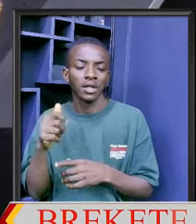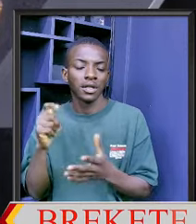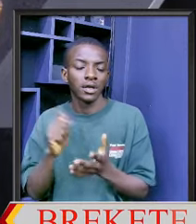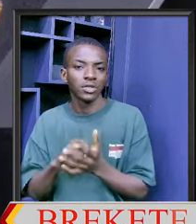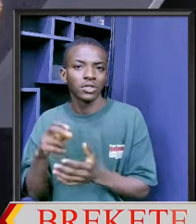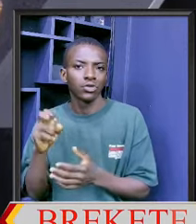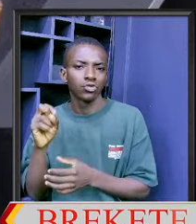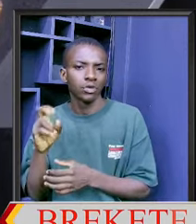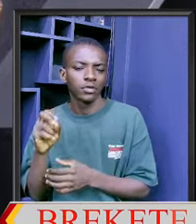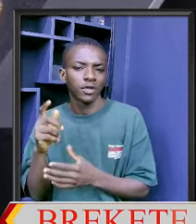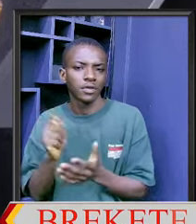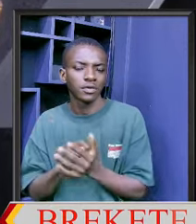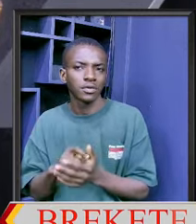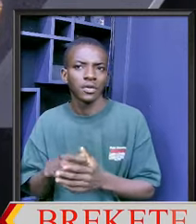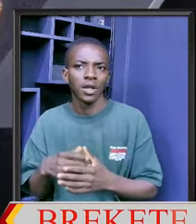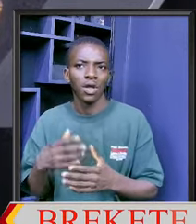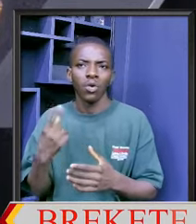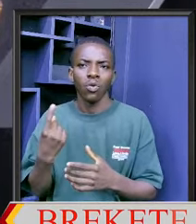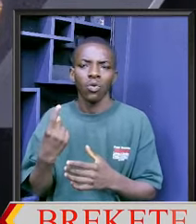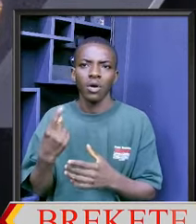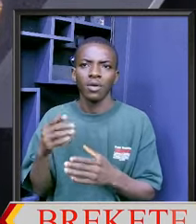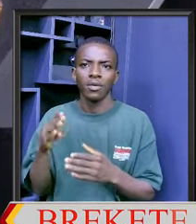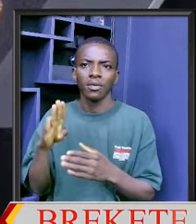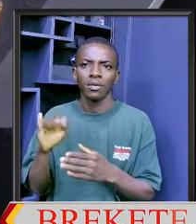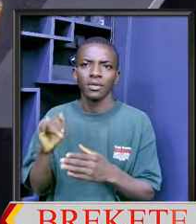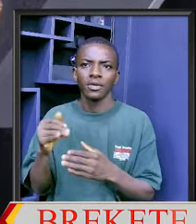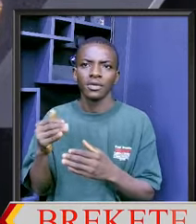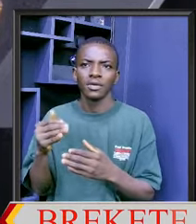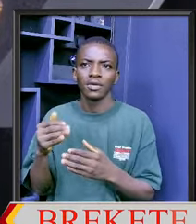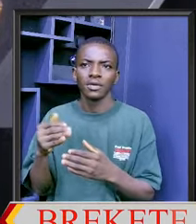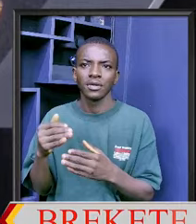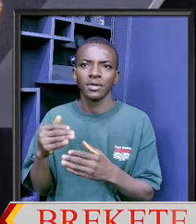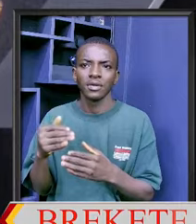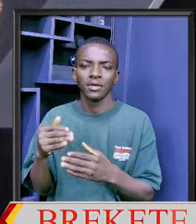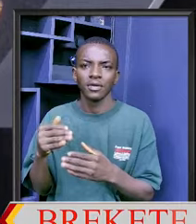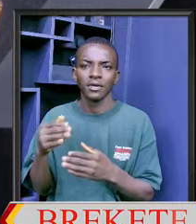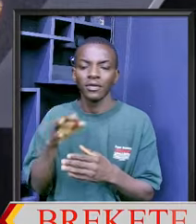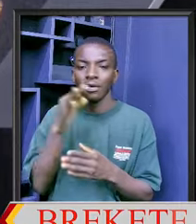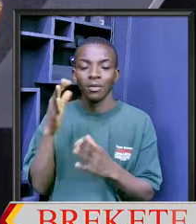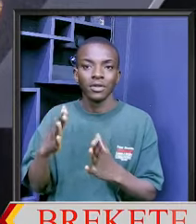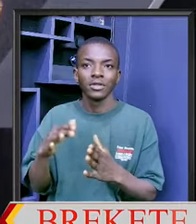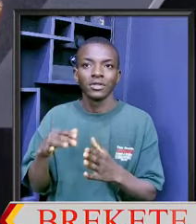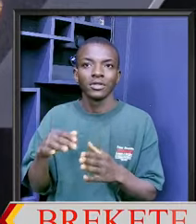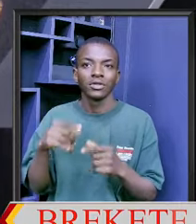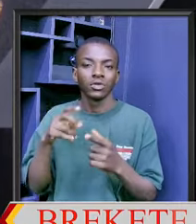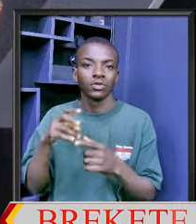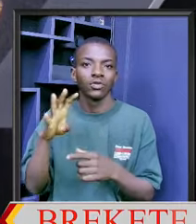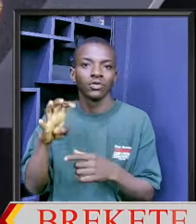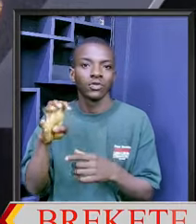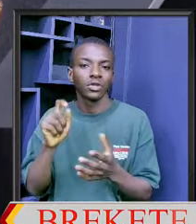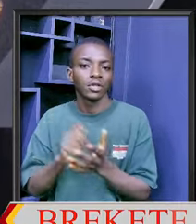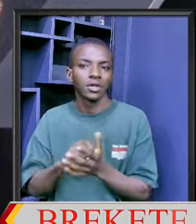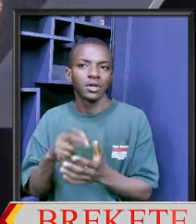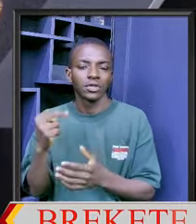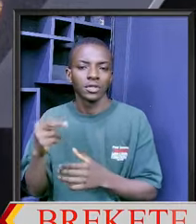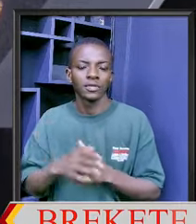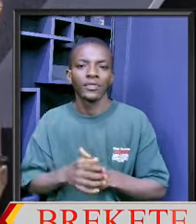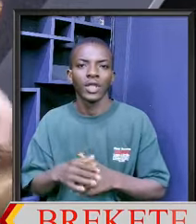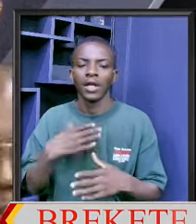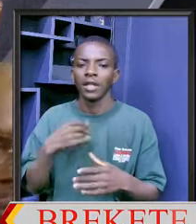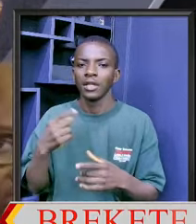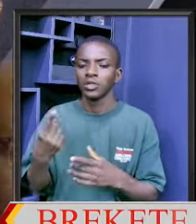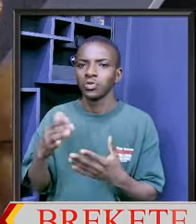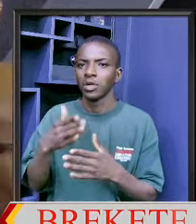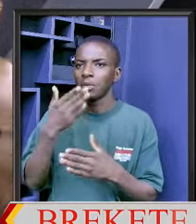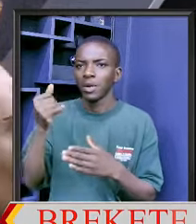1 liter. 1 liter. And one bag of urea now, farmers will know that is going to 40,000. 40,000. 40,000. And